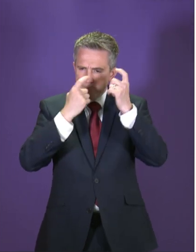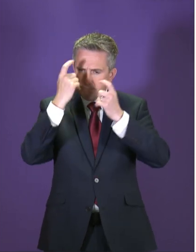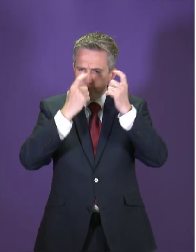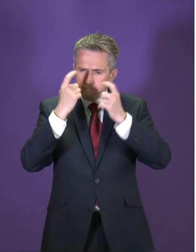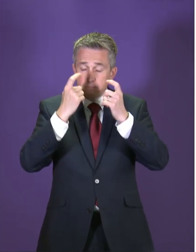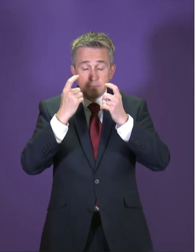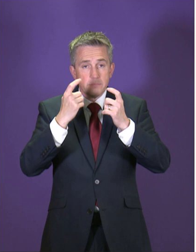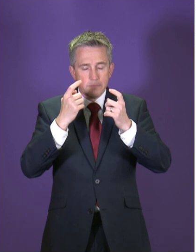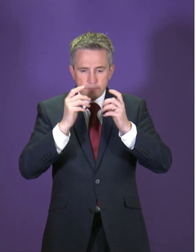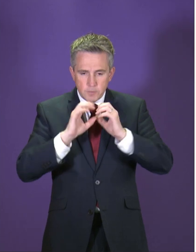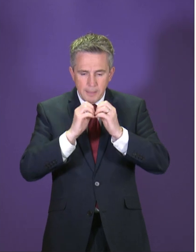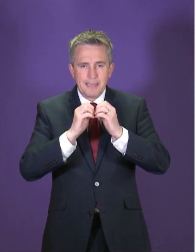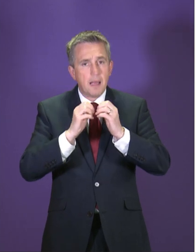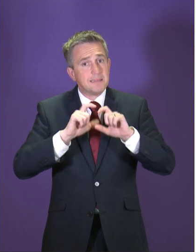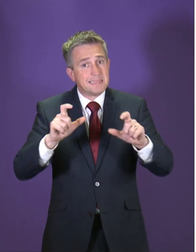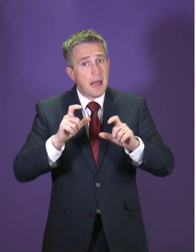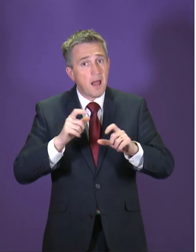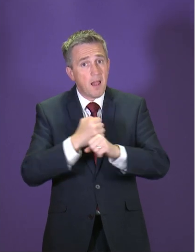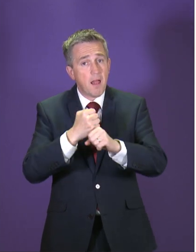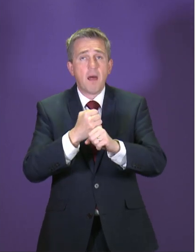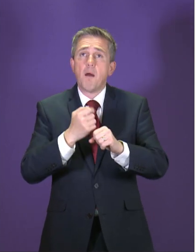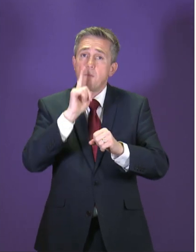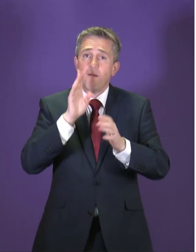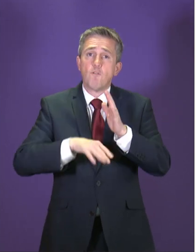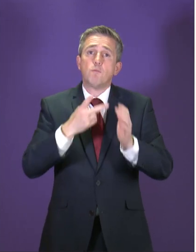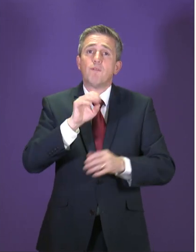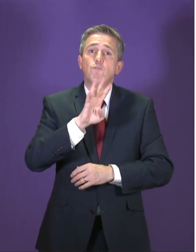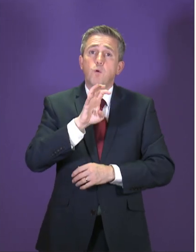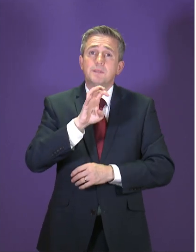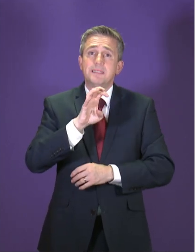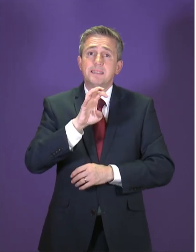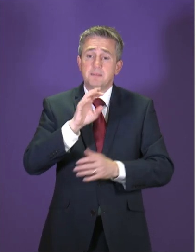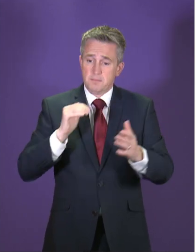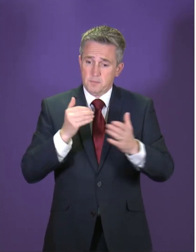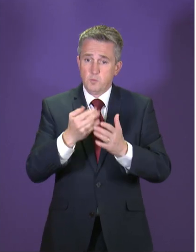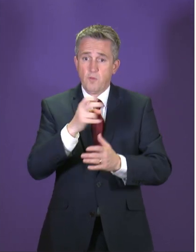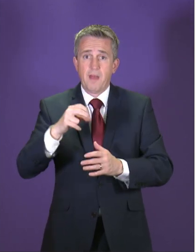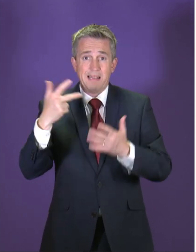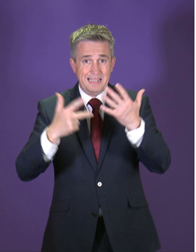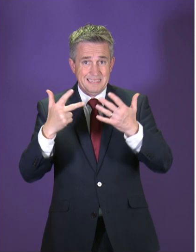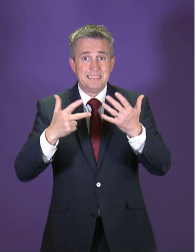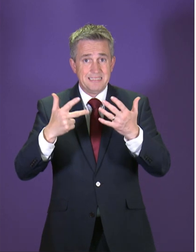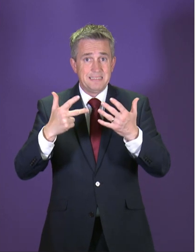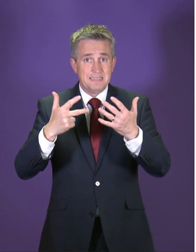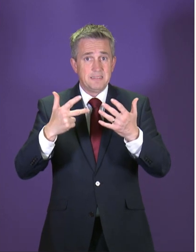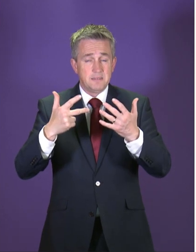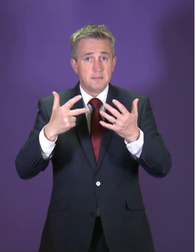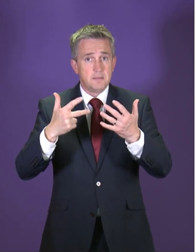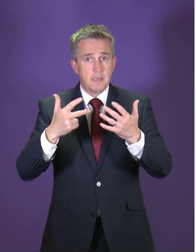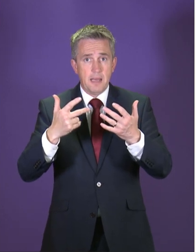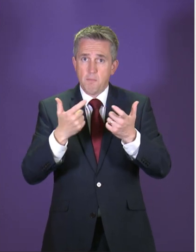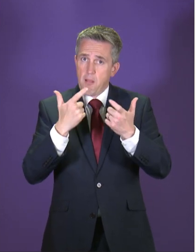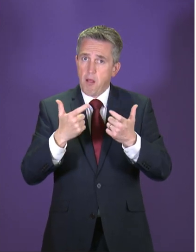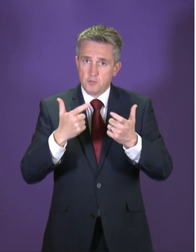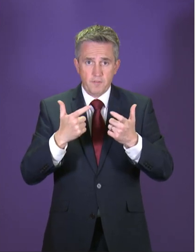to be constructed. So from 2014 to now, it has seen huge, tremendous